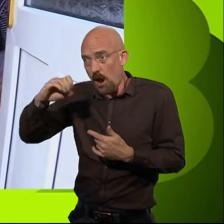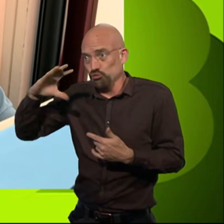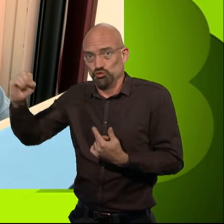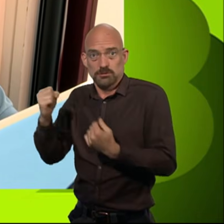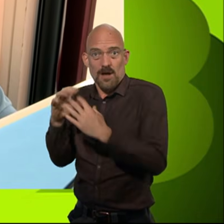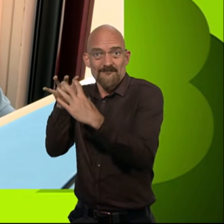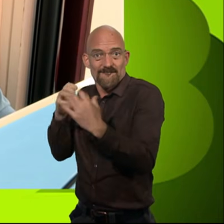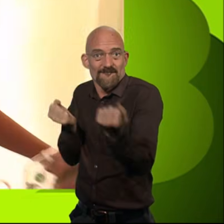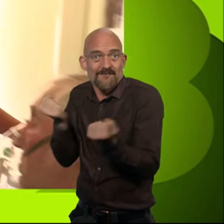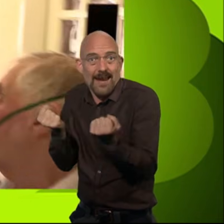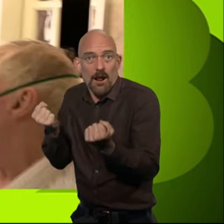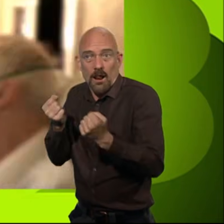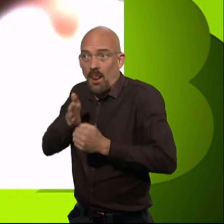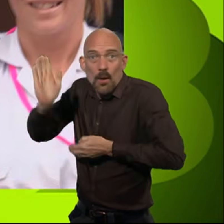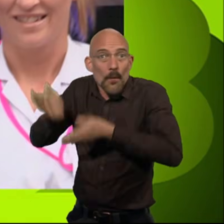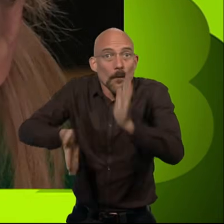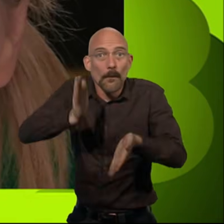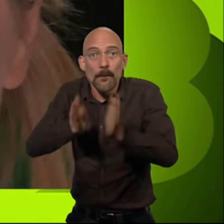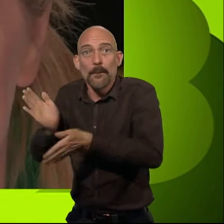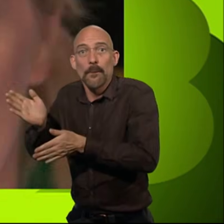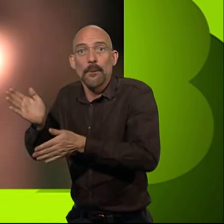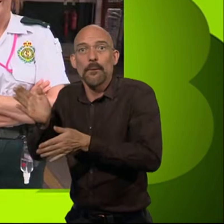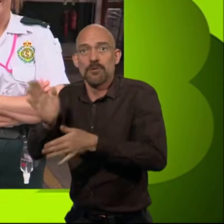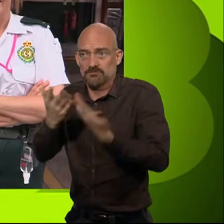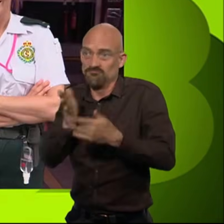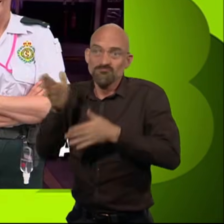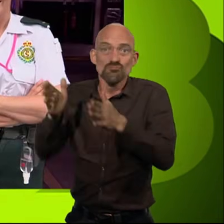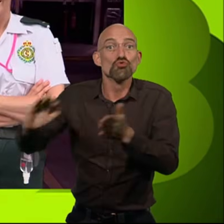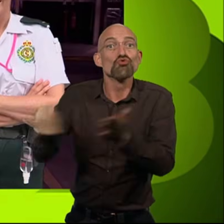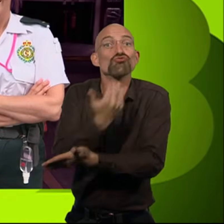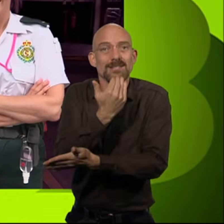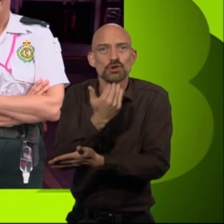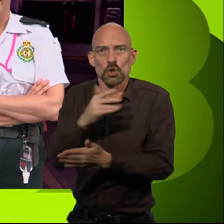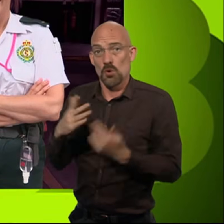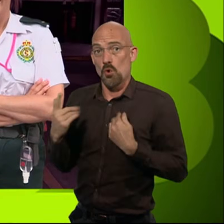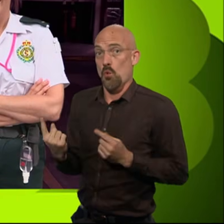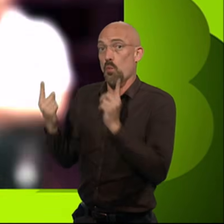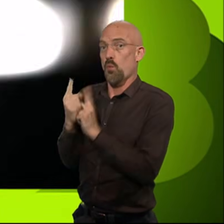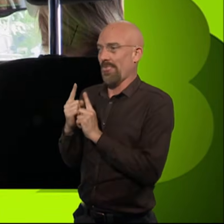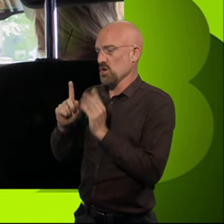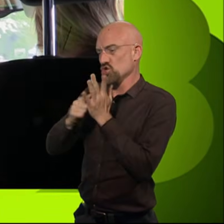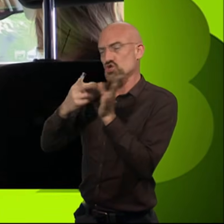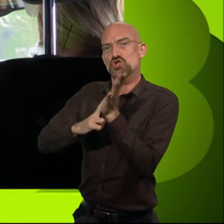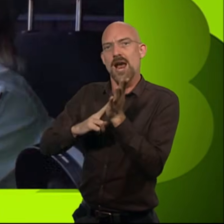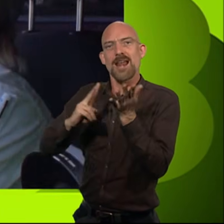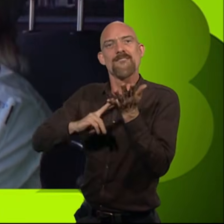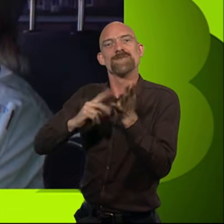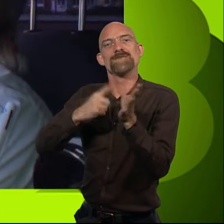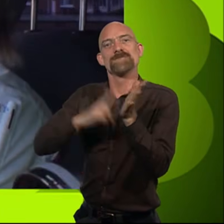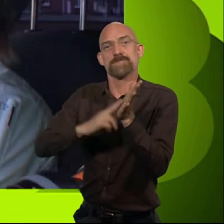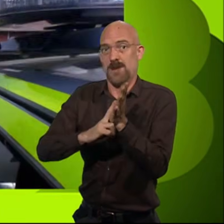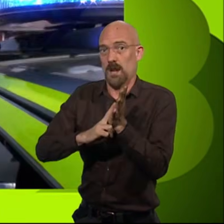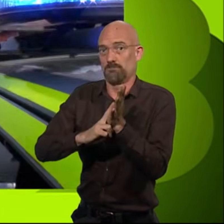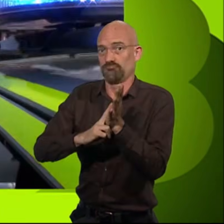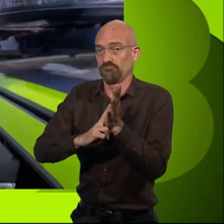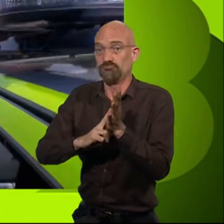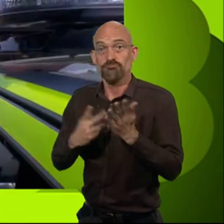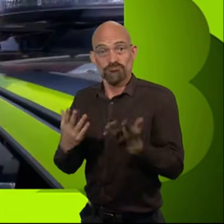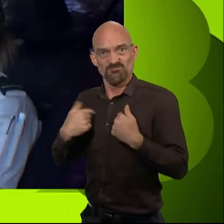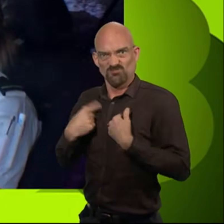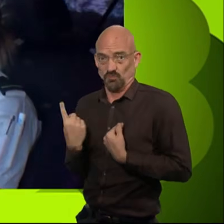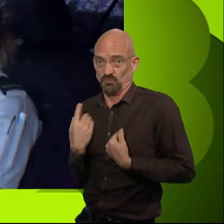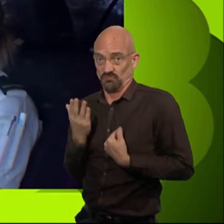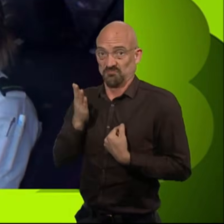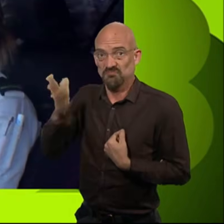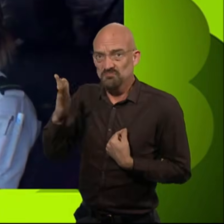ready to come to your rescue. On call with me today is paramedic Jan Van. We're in the car ready